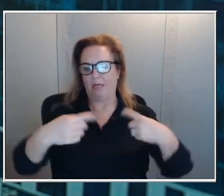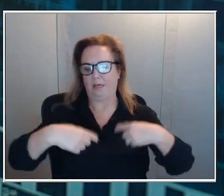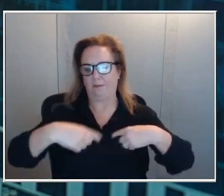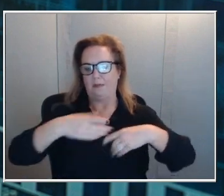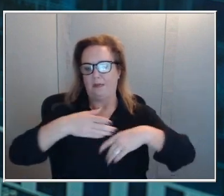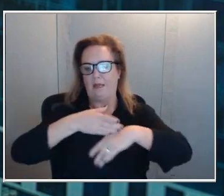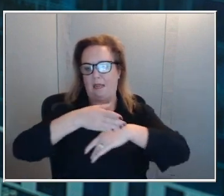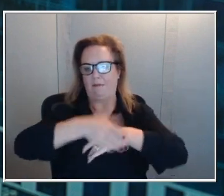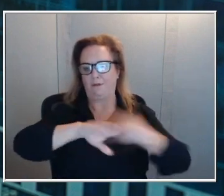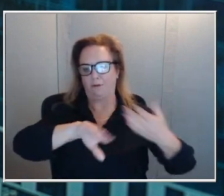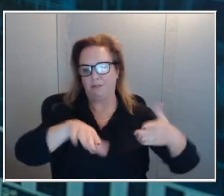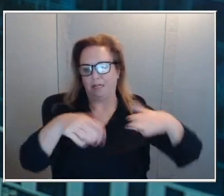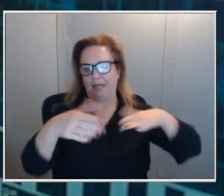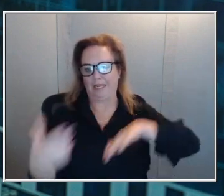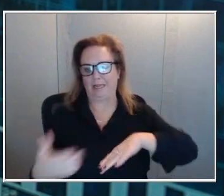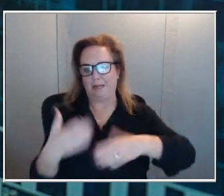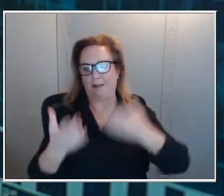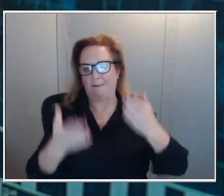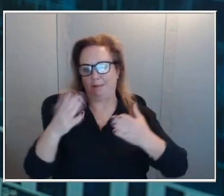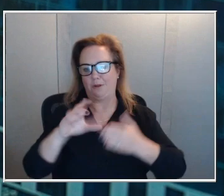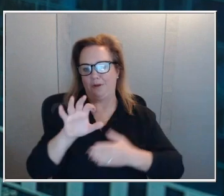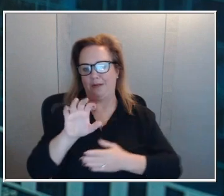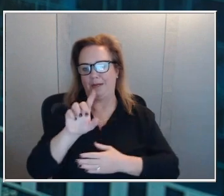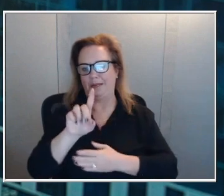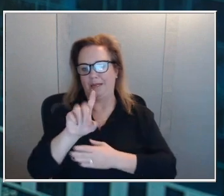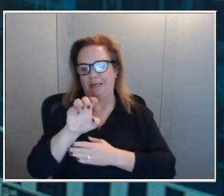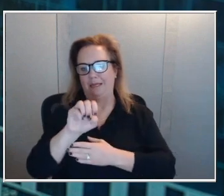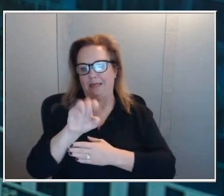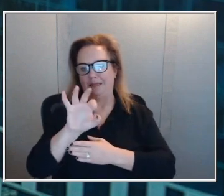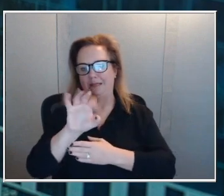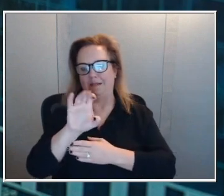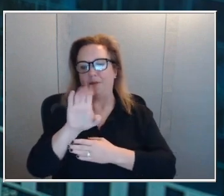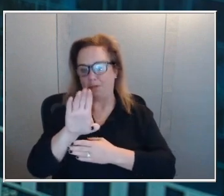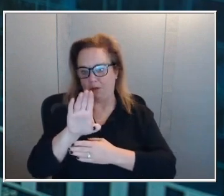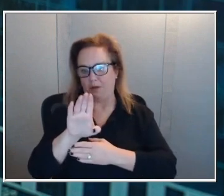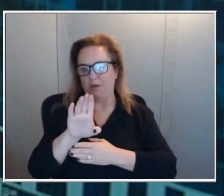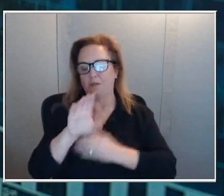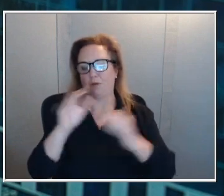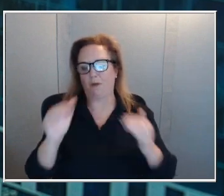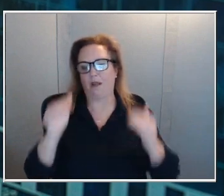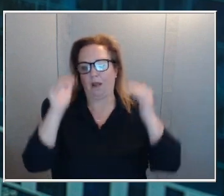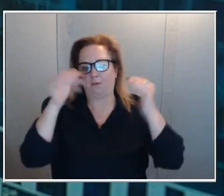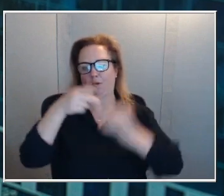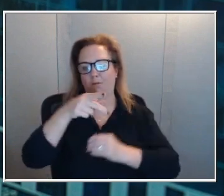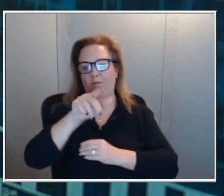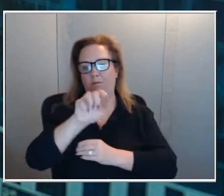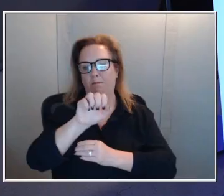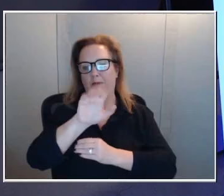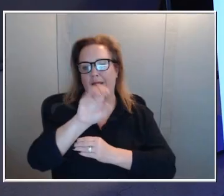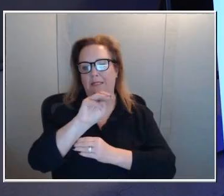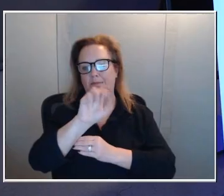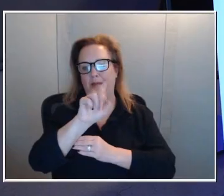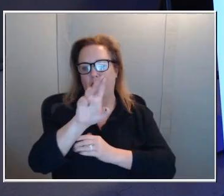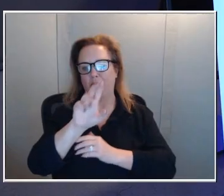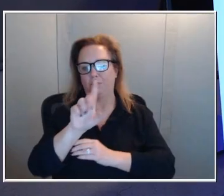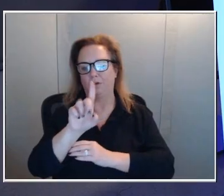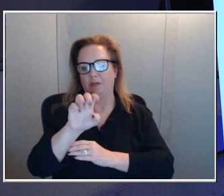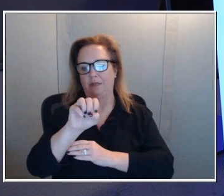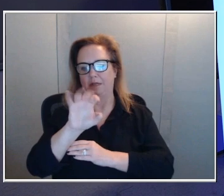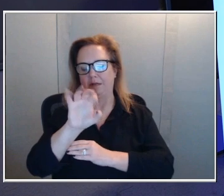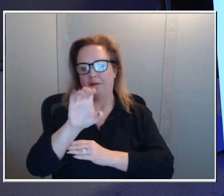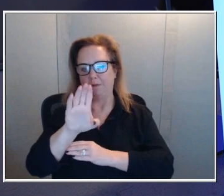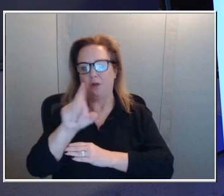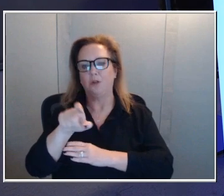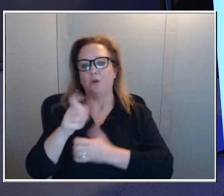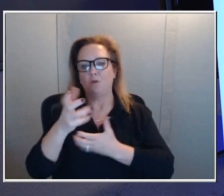dying, that, hey, maybe you need a defibrillator. So we went ahead and upgraded her device to a defibrillator. Good, an upgrade. You needed that. You wanted